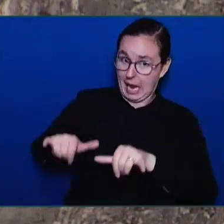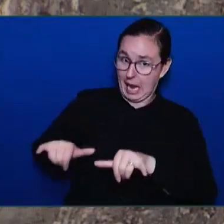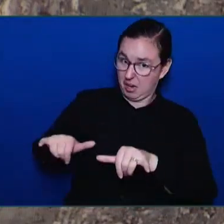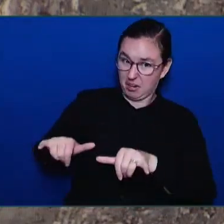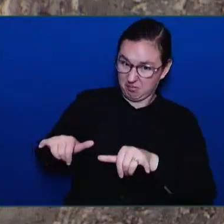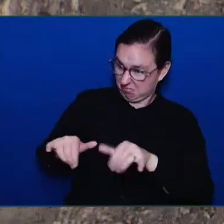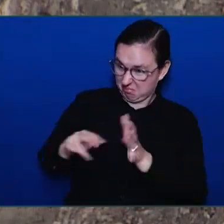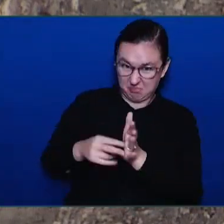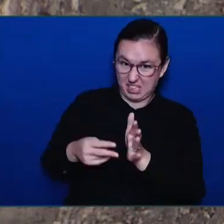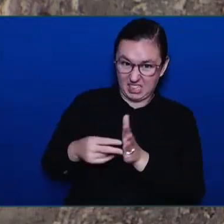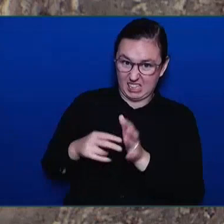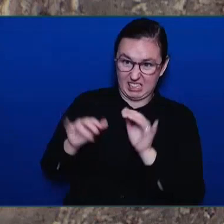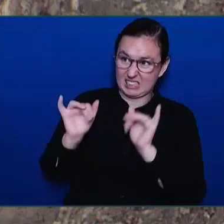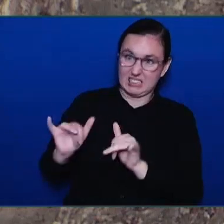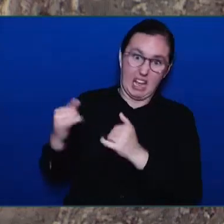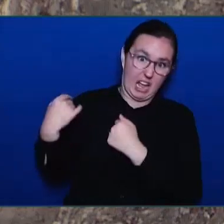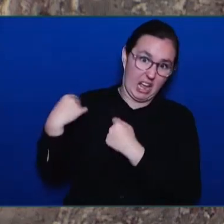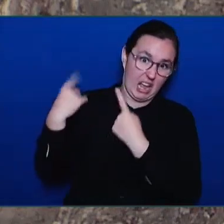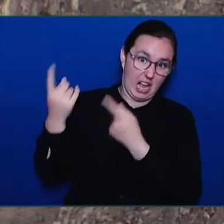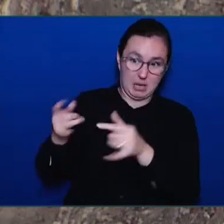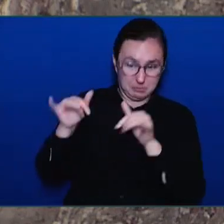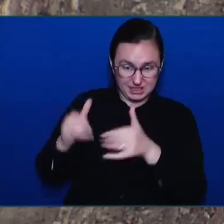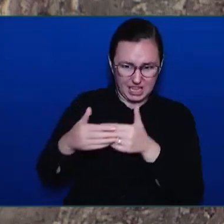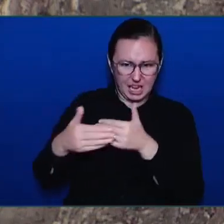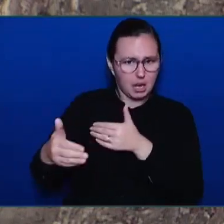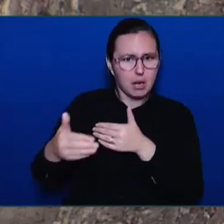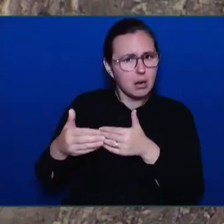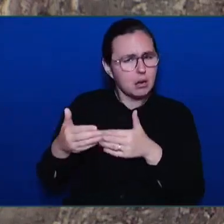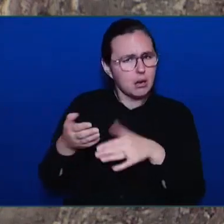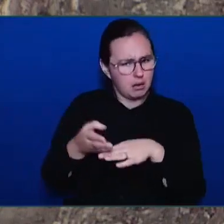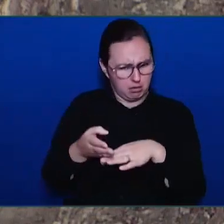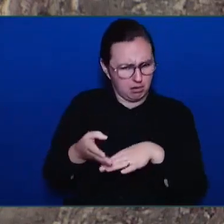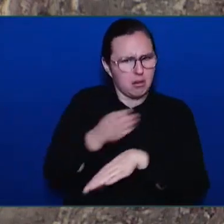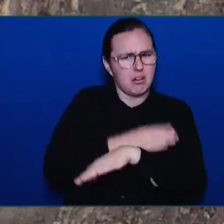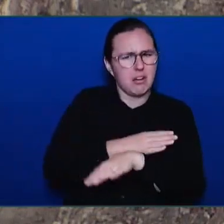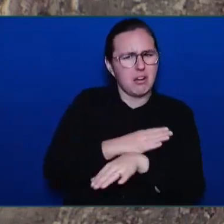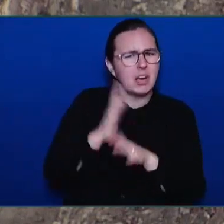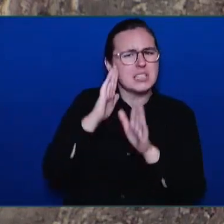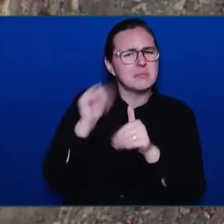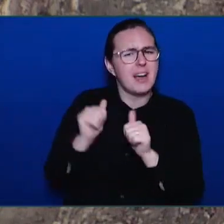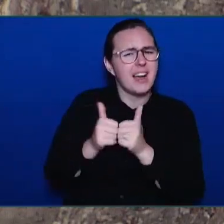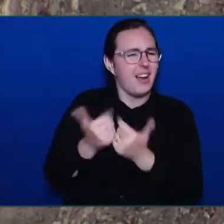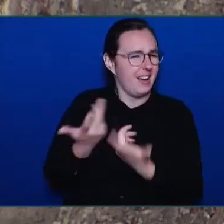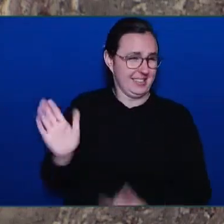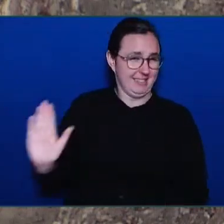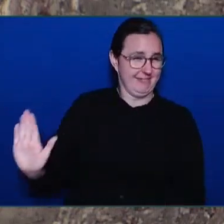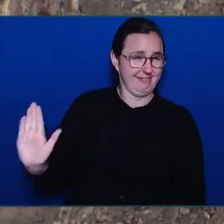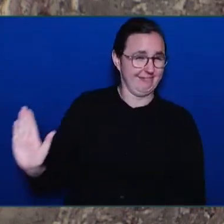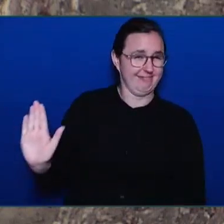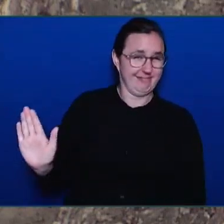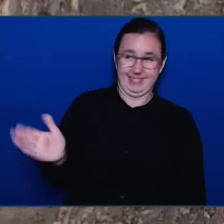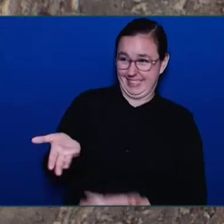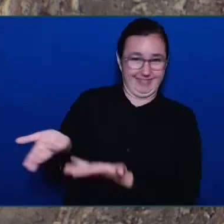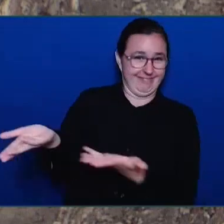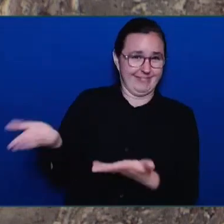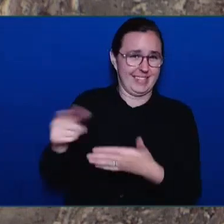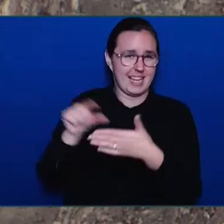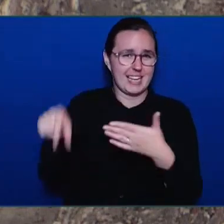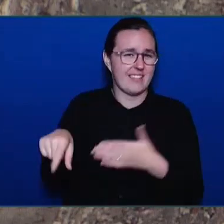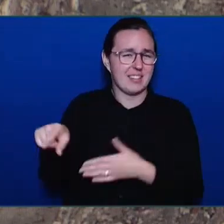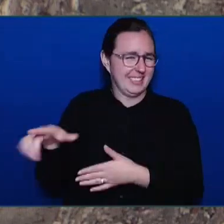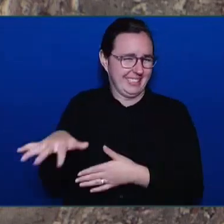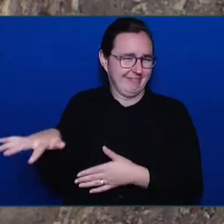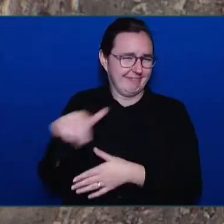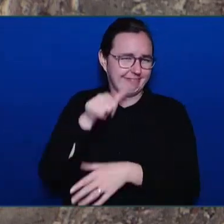a bit of a hallmark of this government. There has to be a dramatic shift away from the current approach. Just focusing